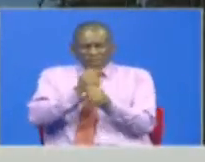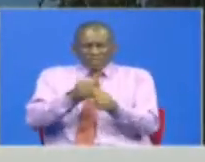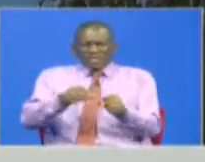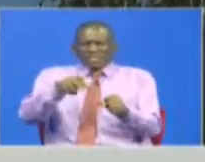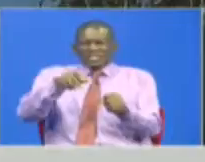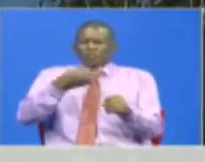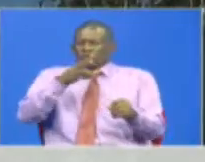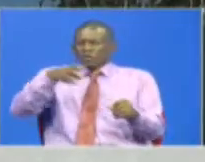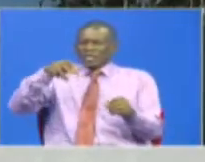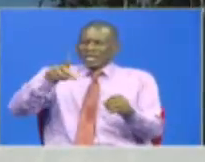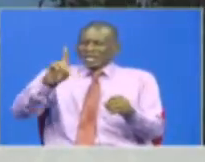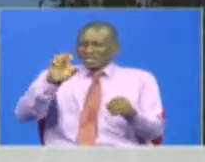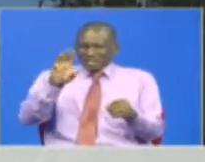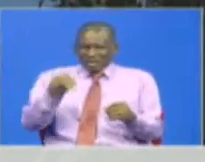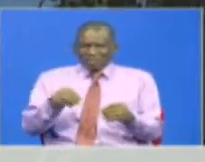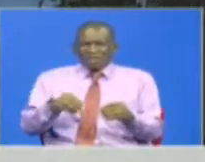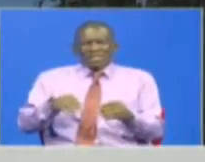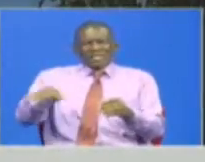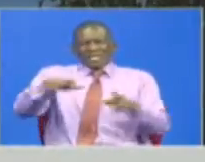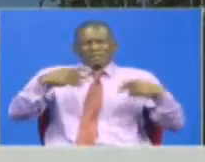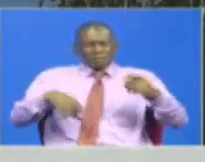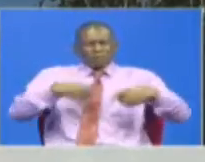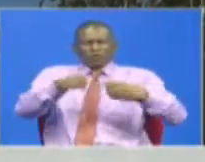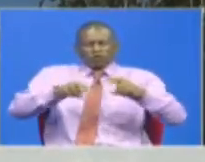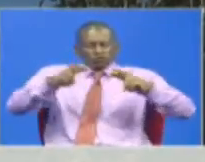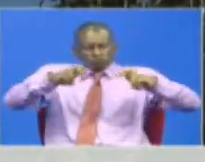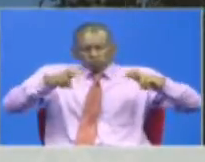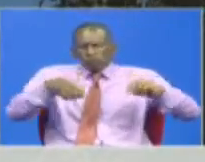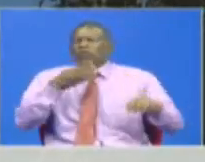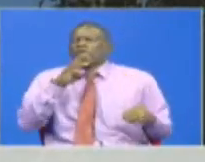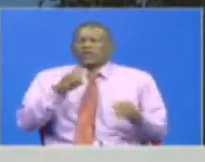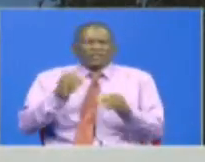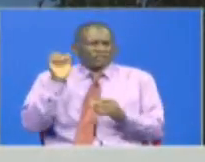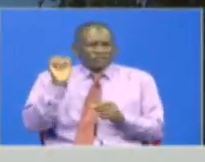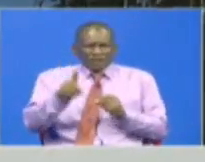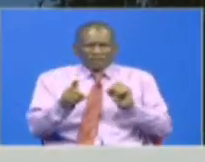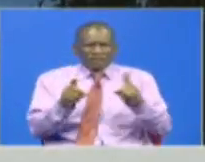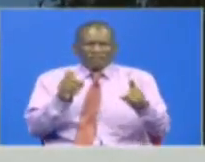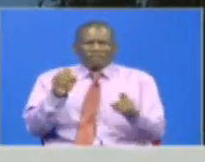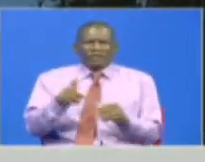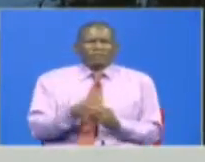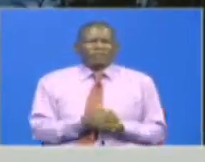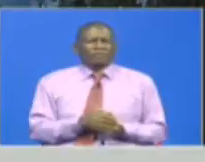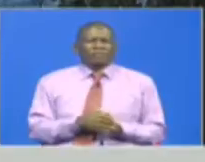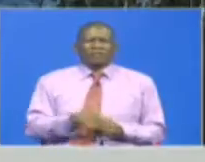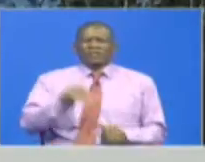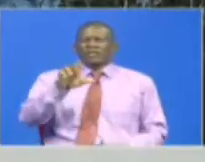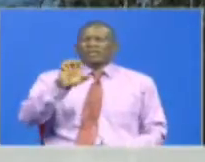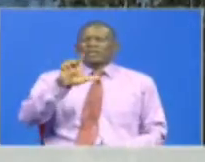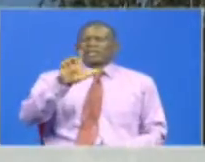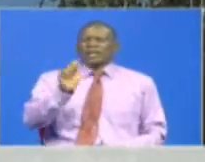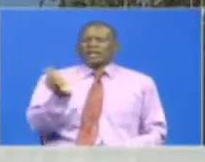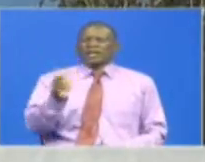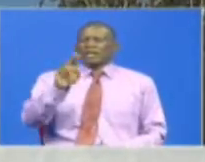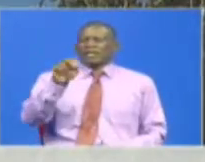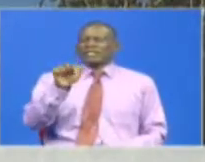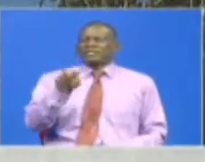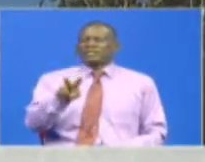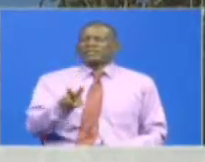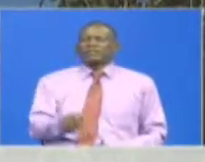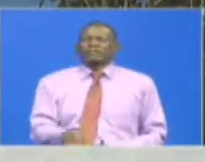they are to quench their thirst for the precious commodity. Leila Mohammed, NTV.